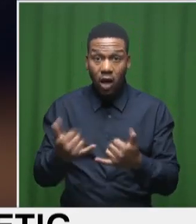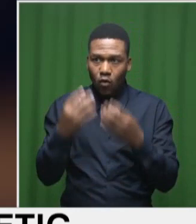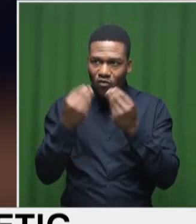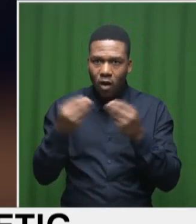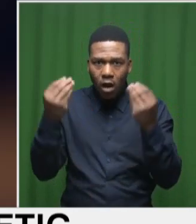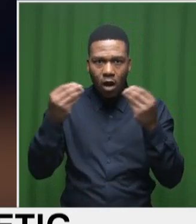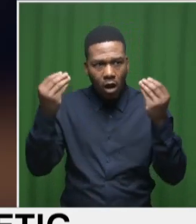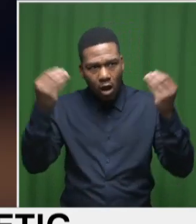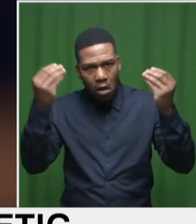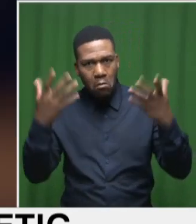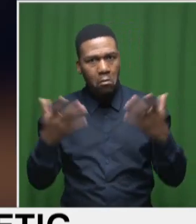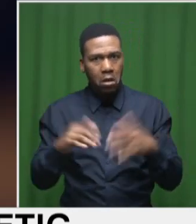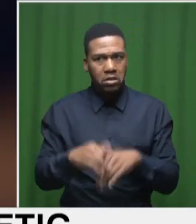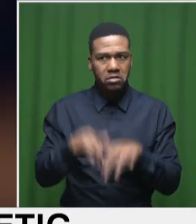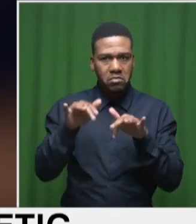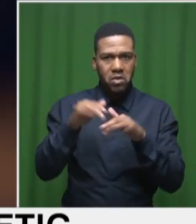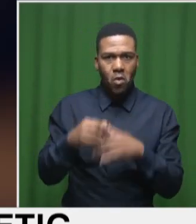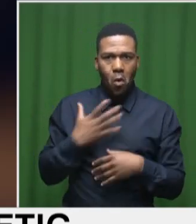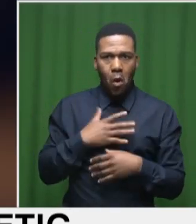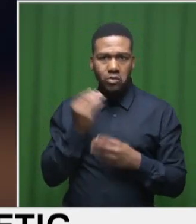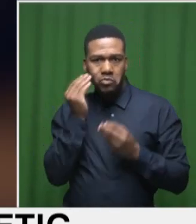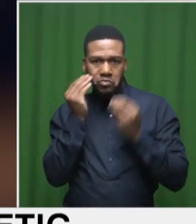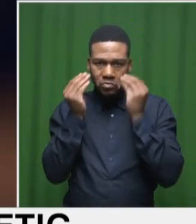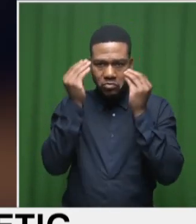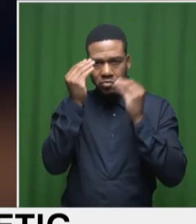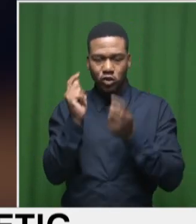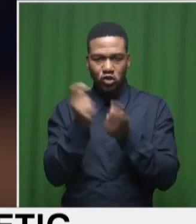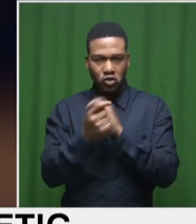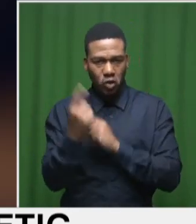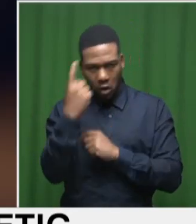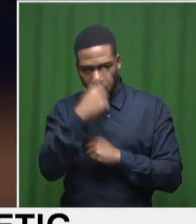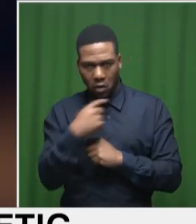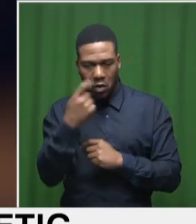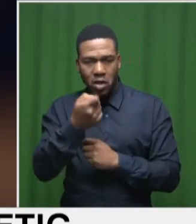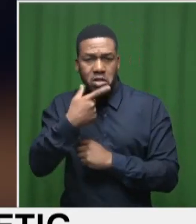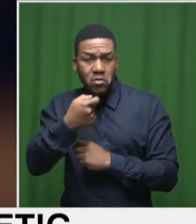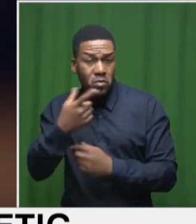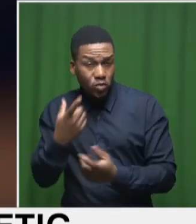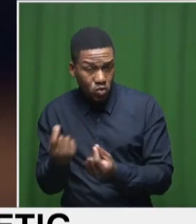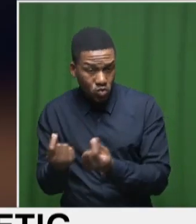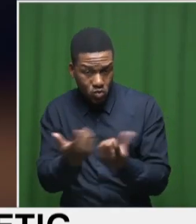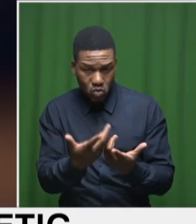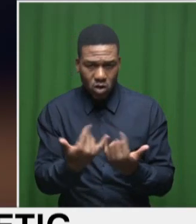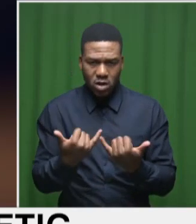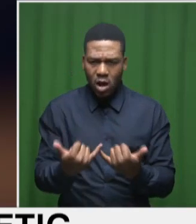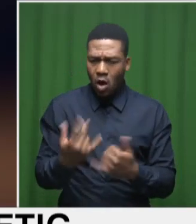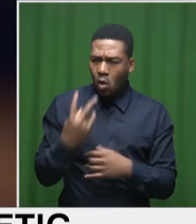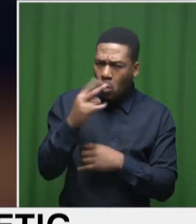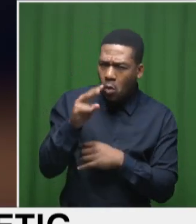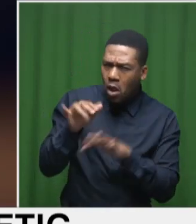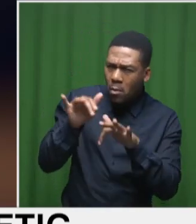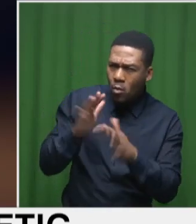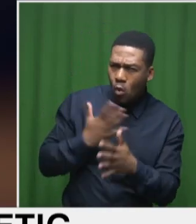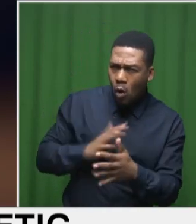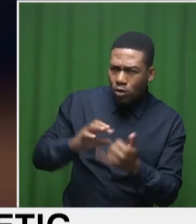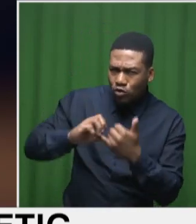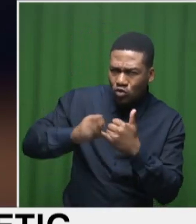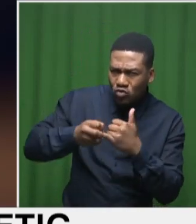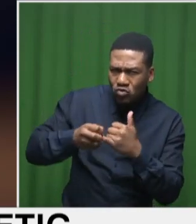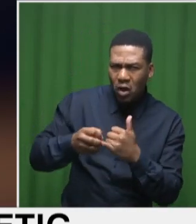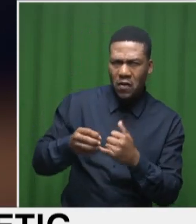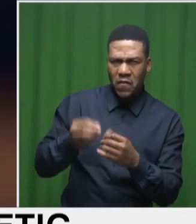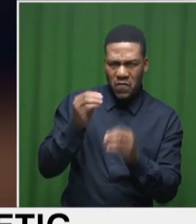popularity of cosmetic treatments, he has also seen an uptick in patients seeking to fix issues with their fillers